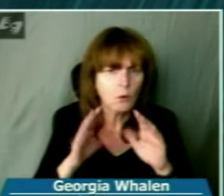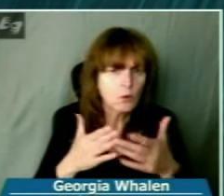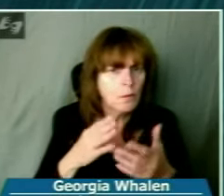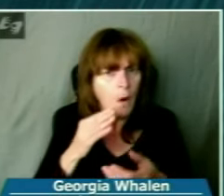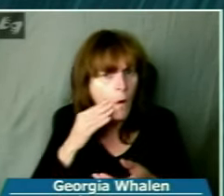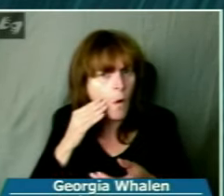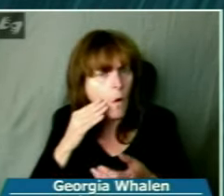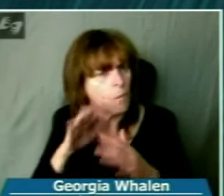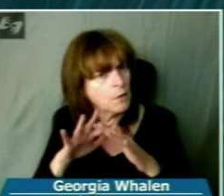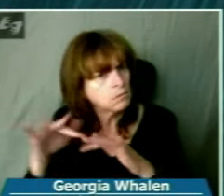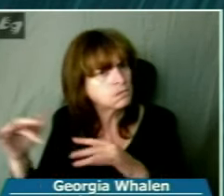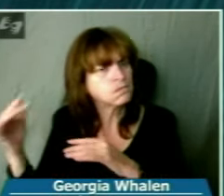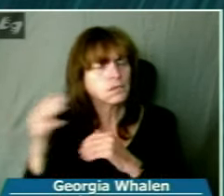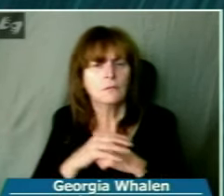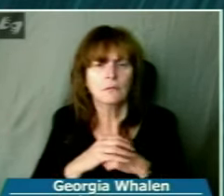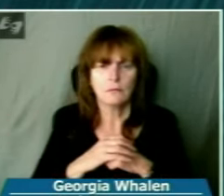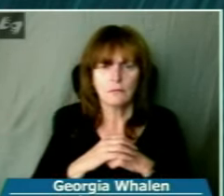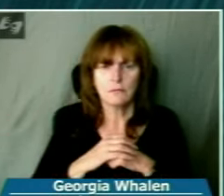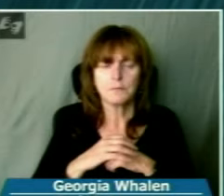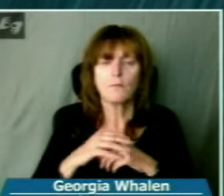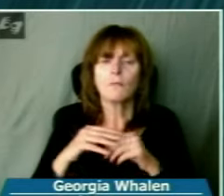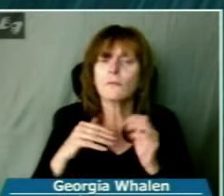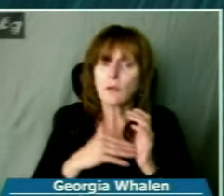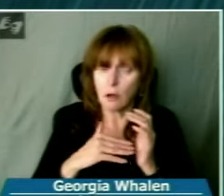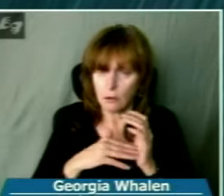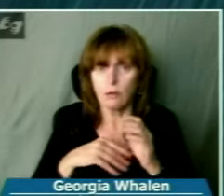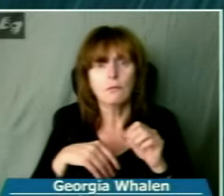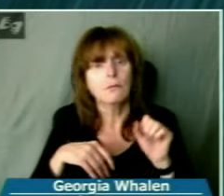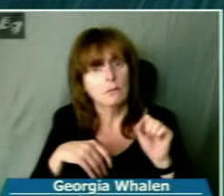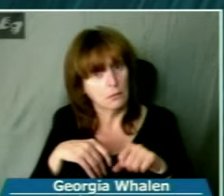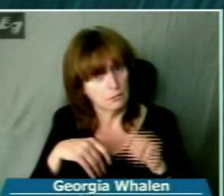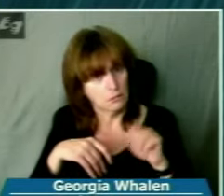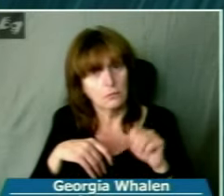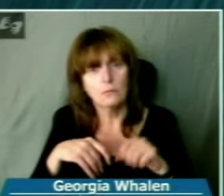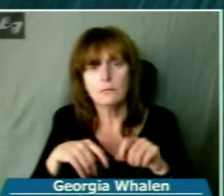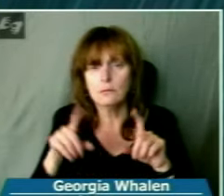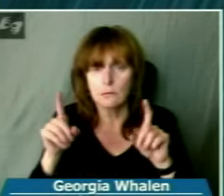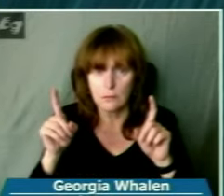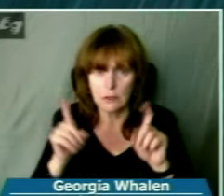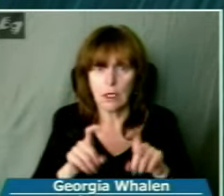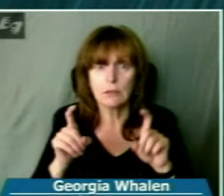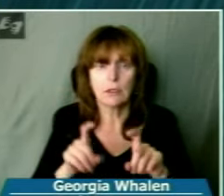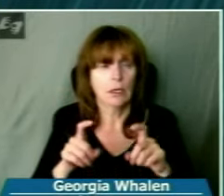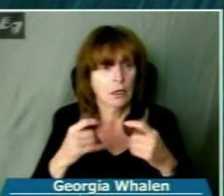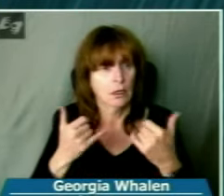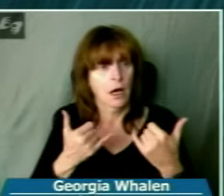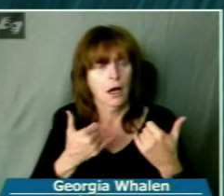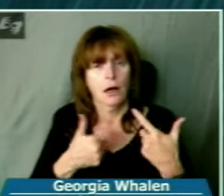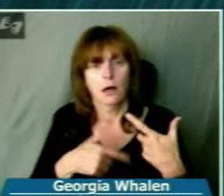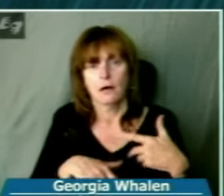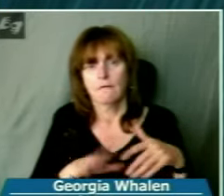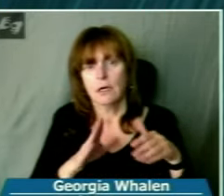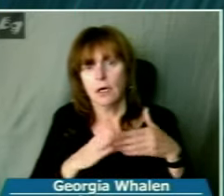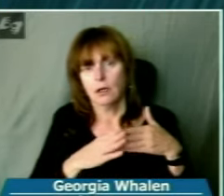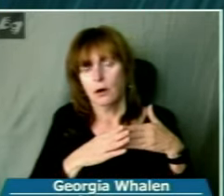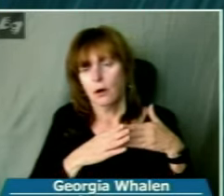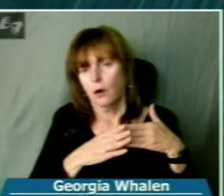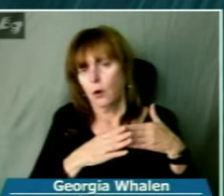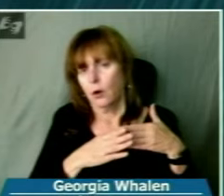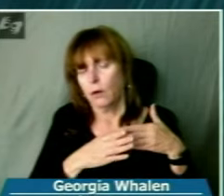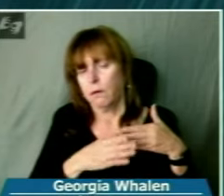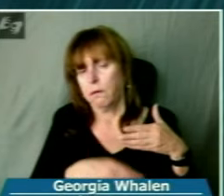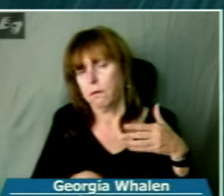thanks, Mike. We're very happy to report that this testing is essentially complete at this point. So we're well ahead of schedule. The target was to have it all done